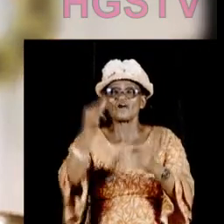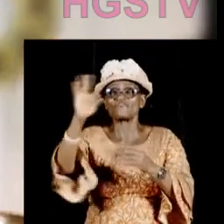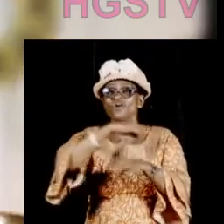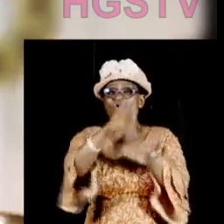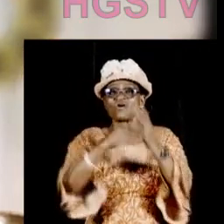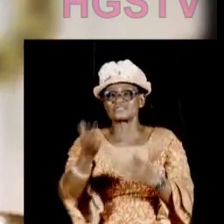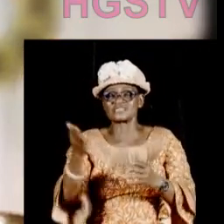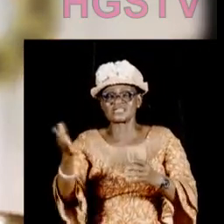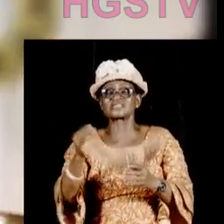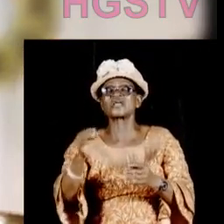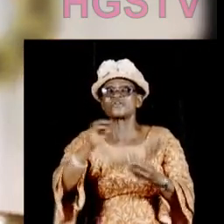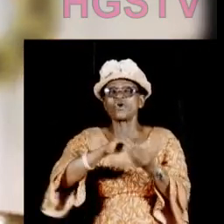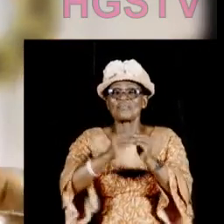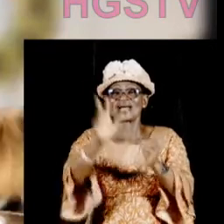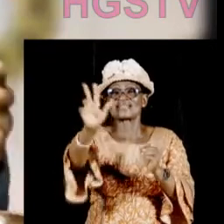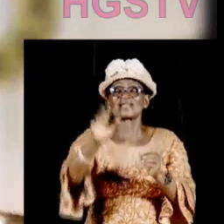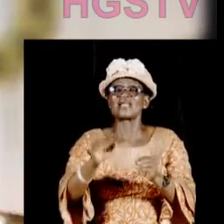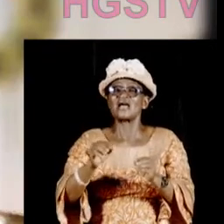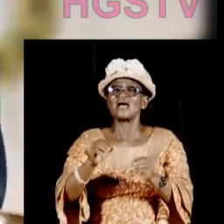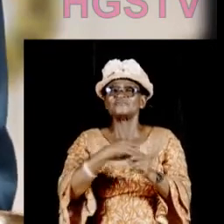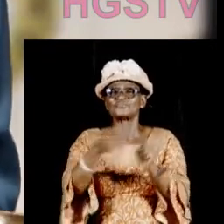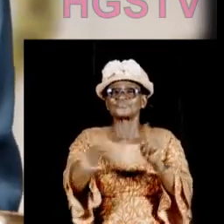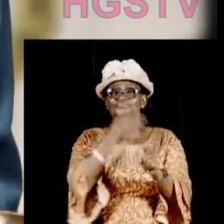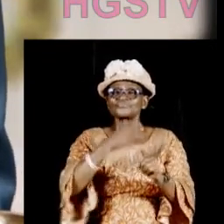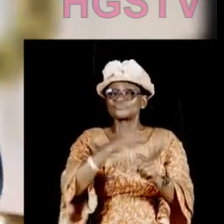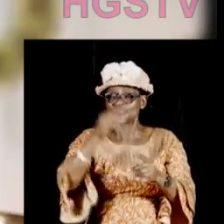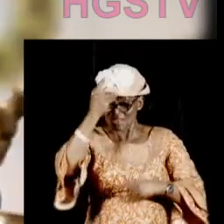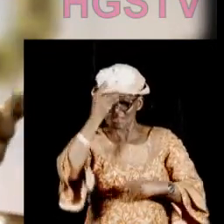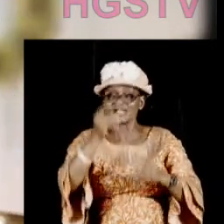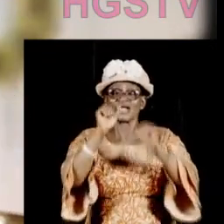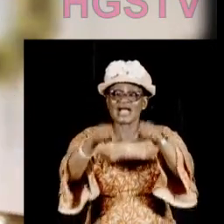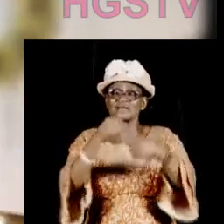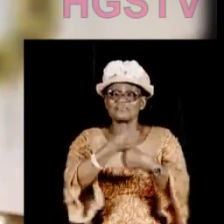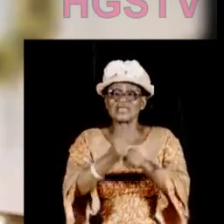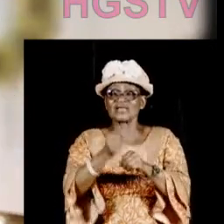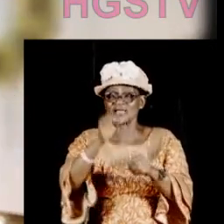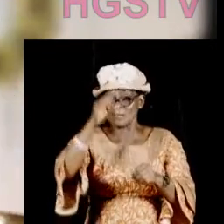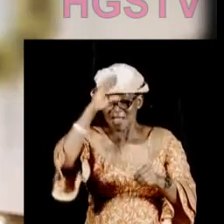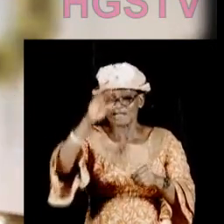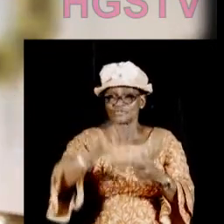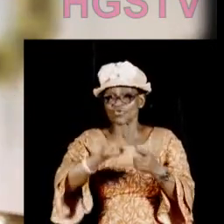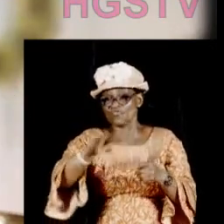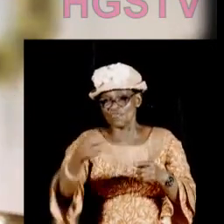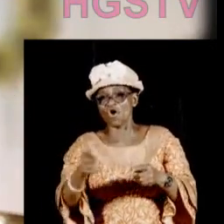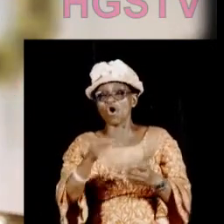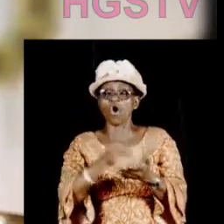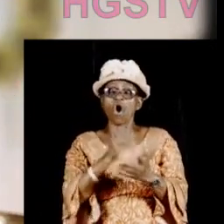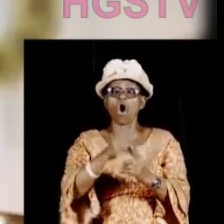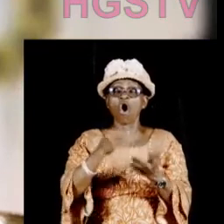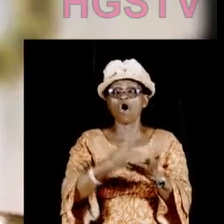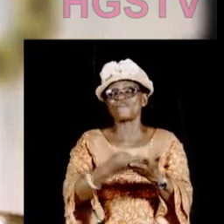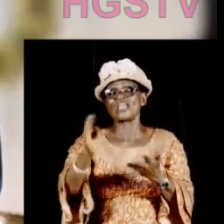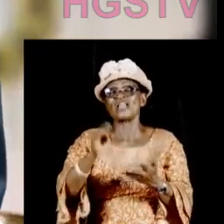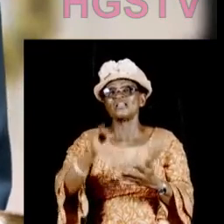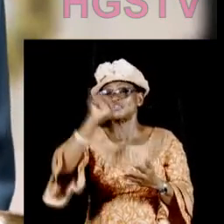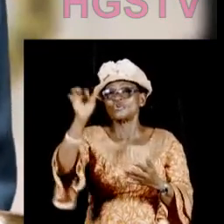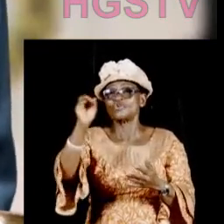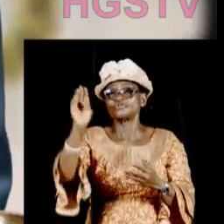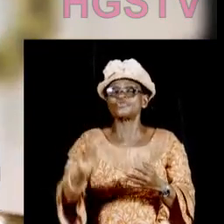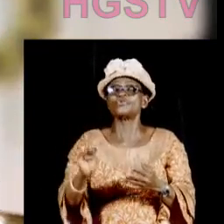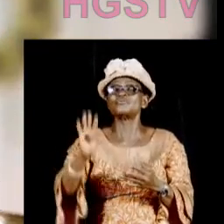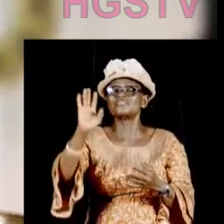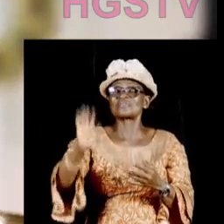affliction and disease can also make man to fall or to fail. In Job chapter 1 verse 3, Job 1